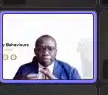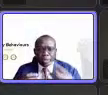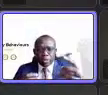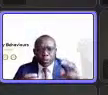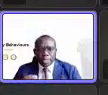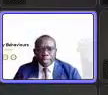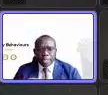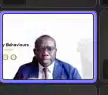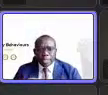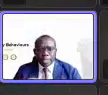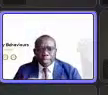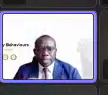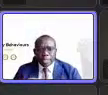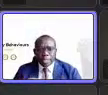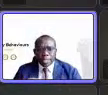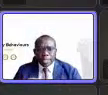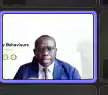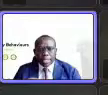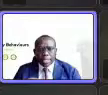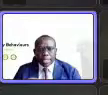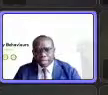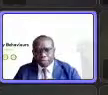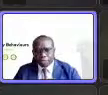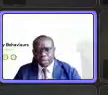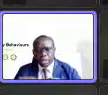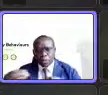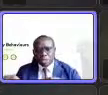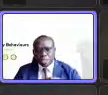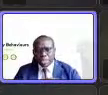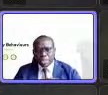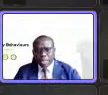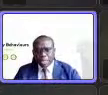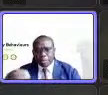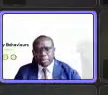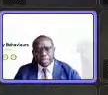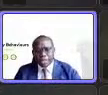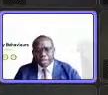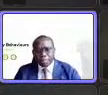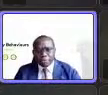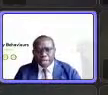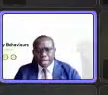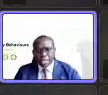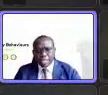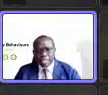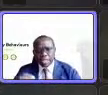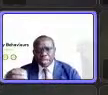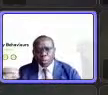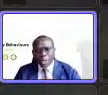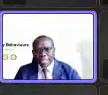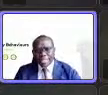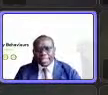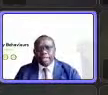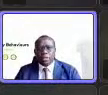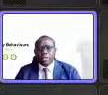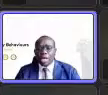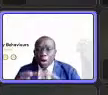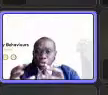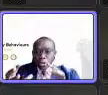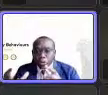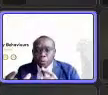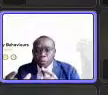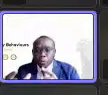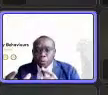if looking at the raw materials that are used to make SAF, which is basically different plant varieties, waste,